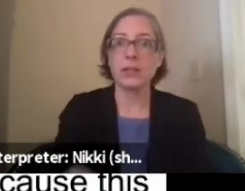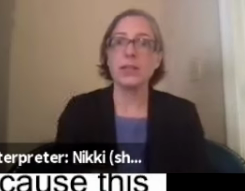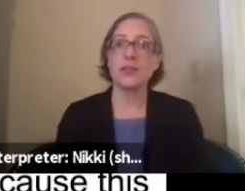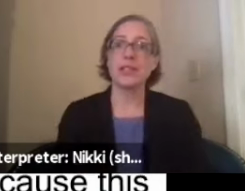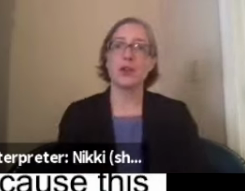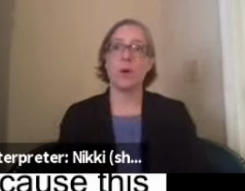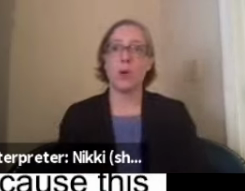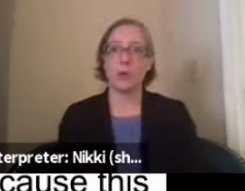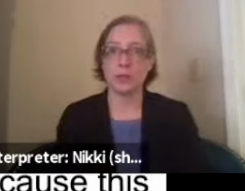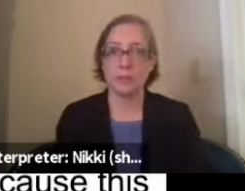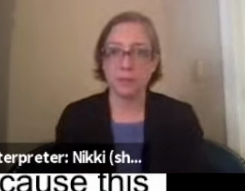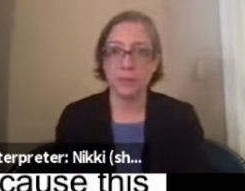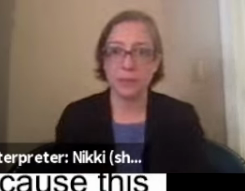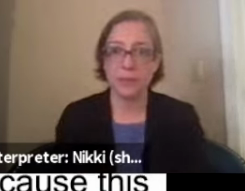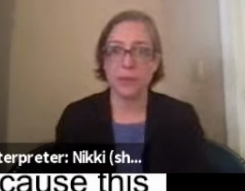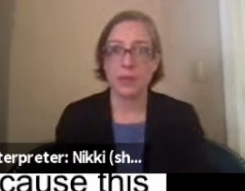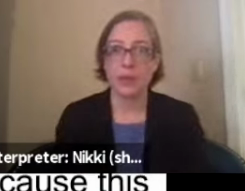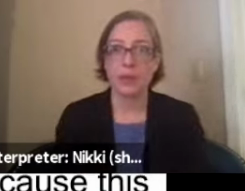This is an interesting quote.